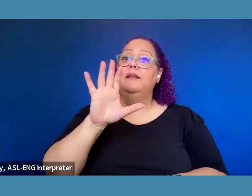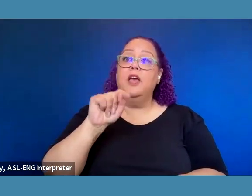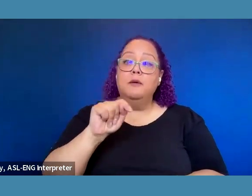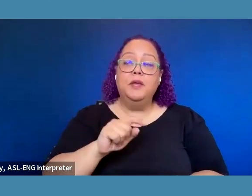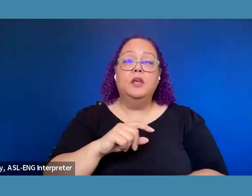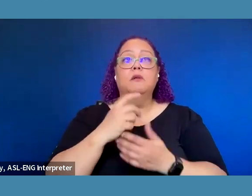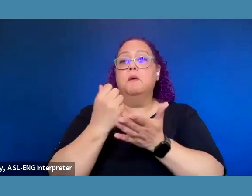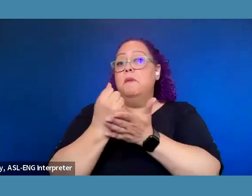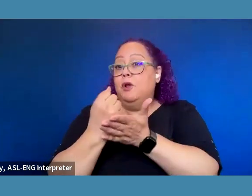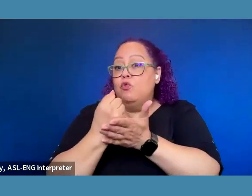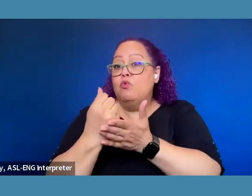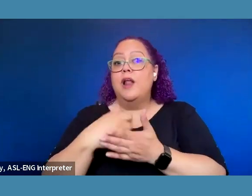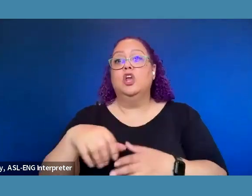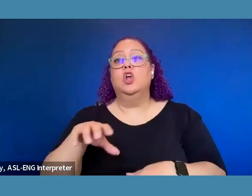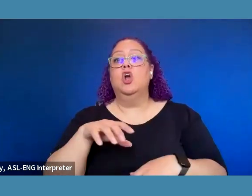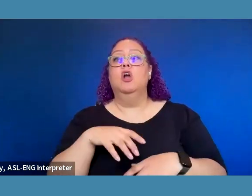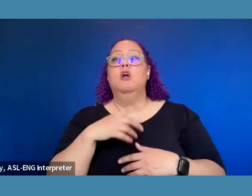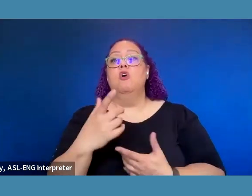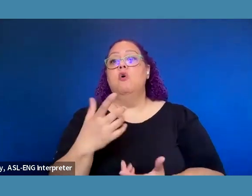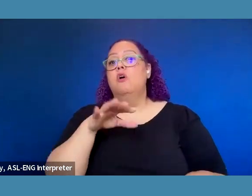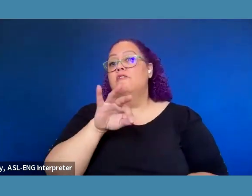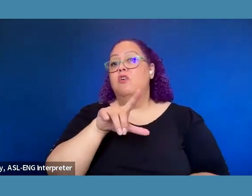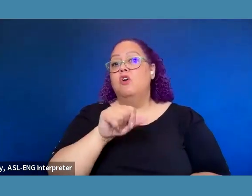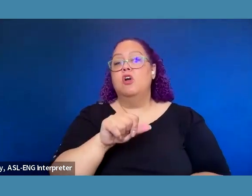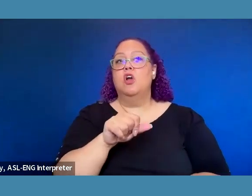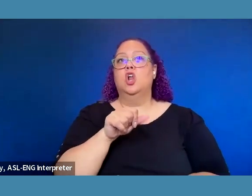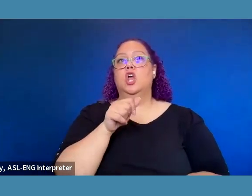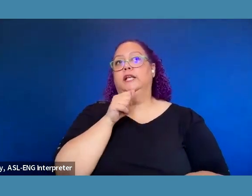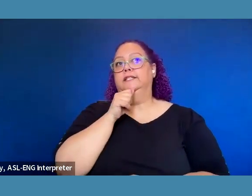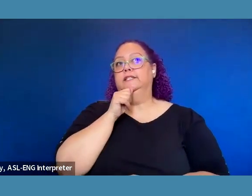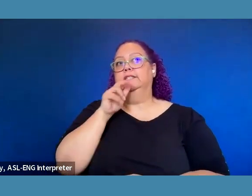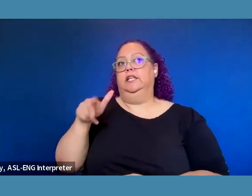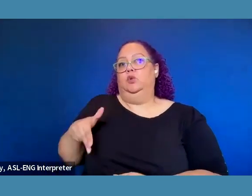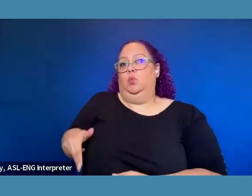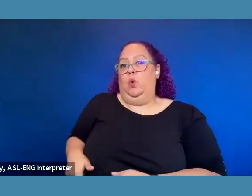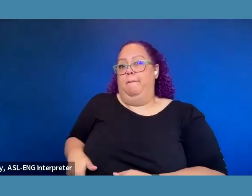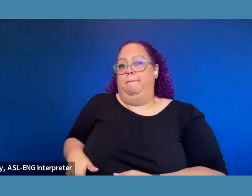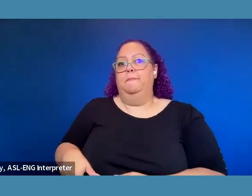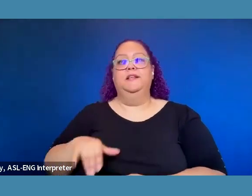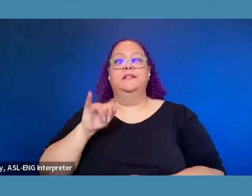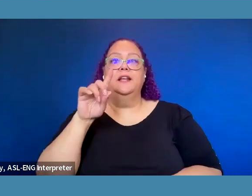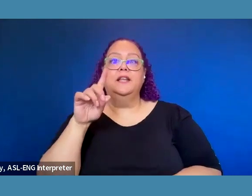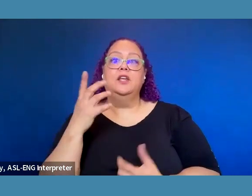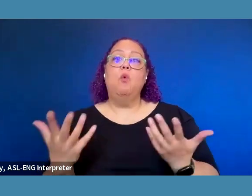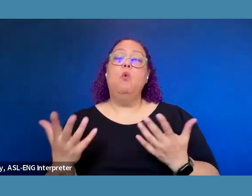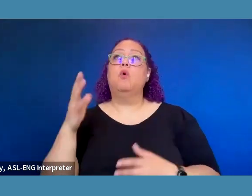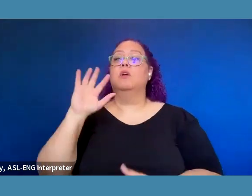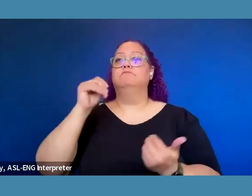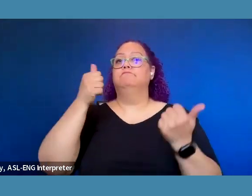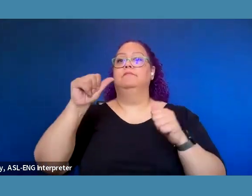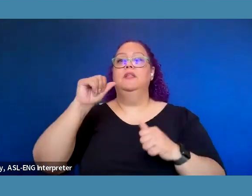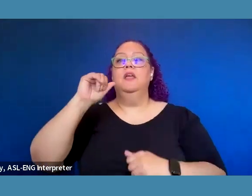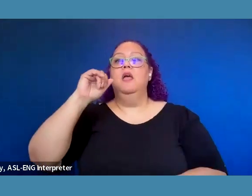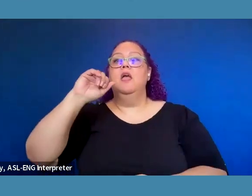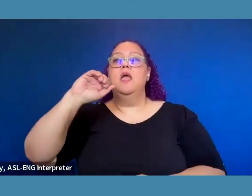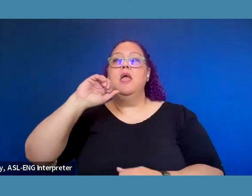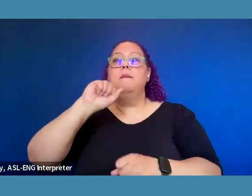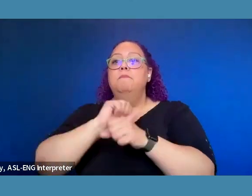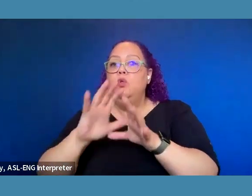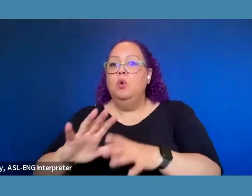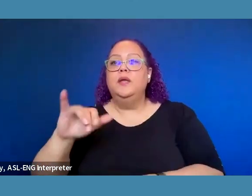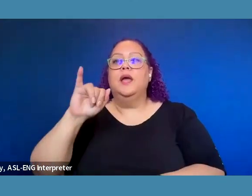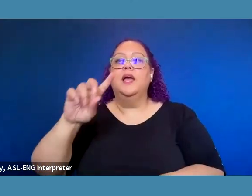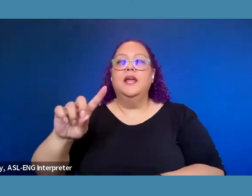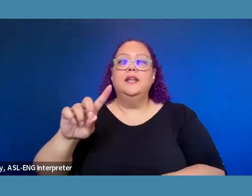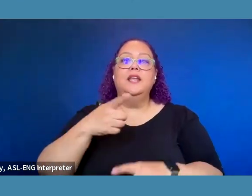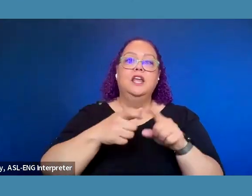ID issued by the U.S. Florida or local government. And if you don't have these documents, I just want to highlight